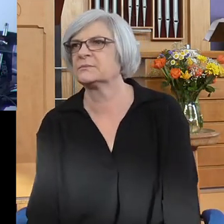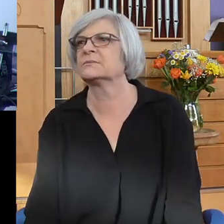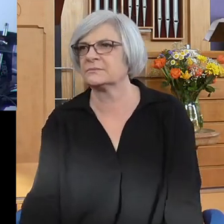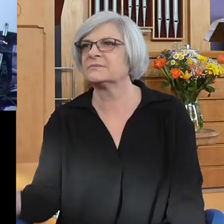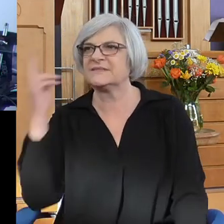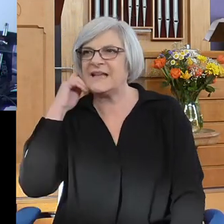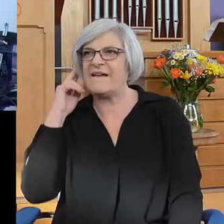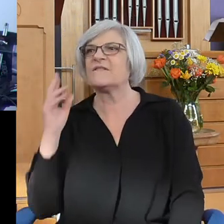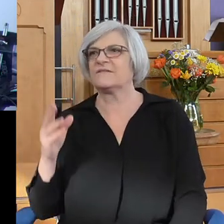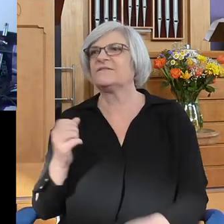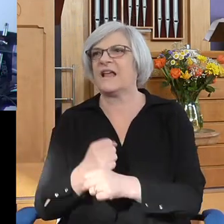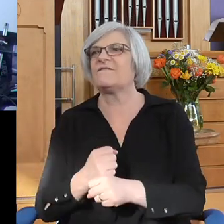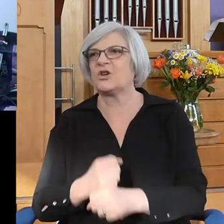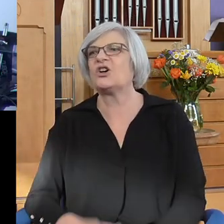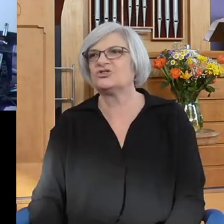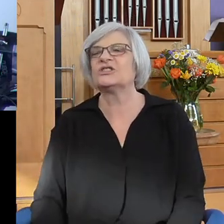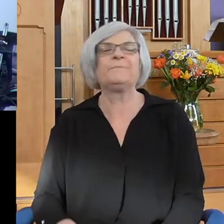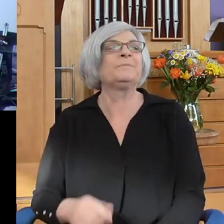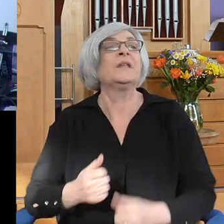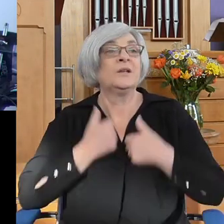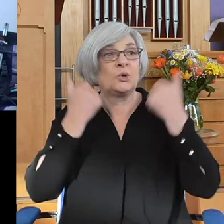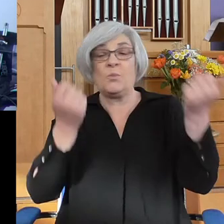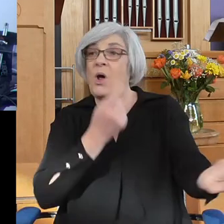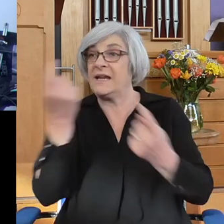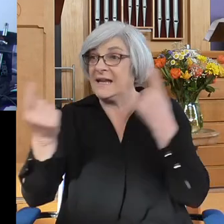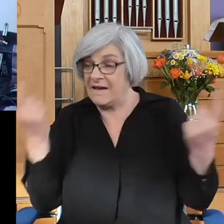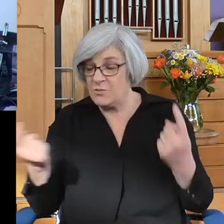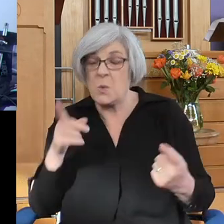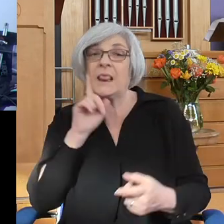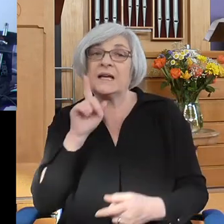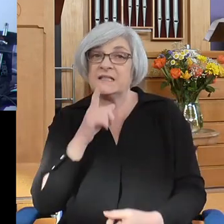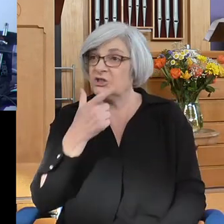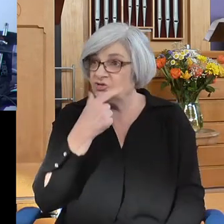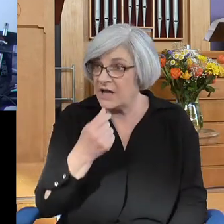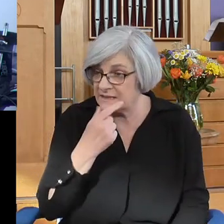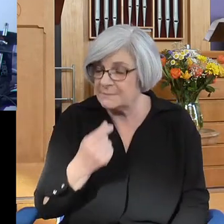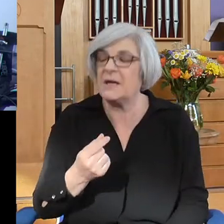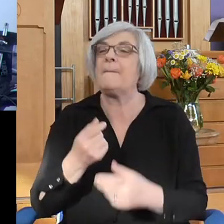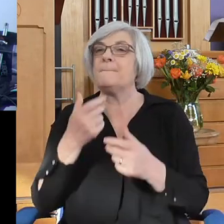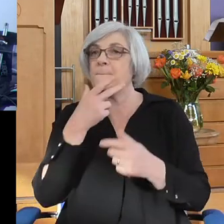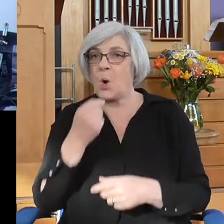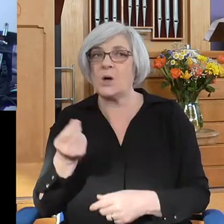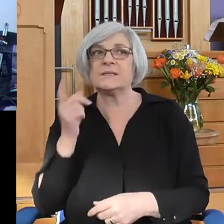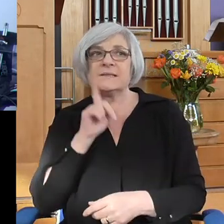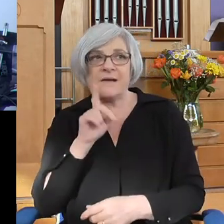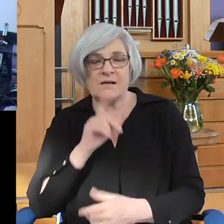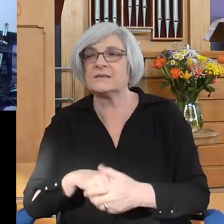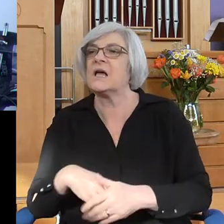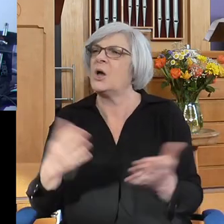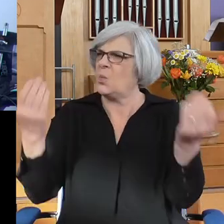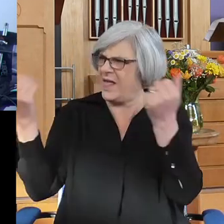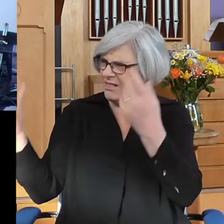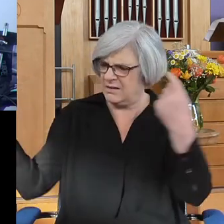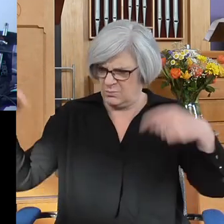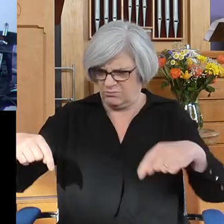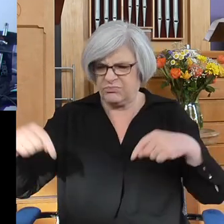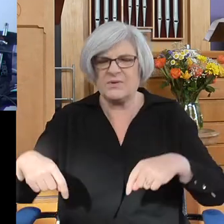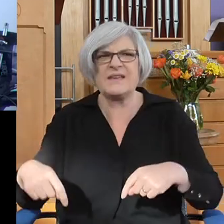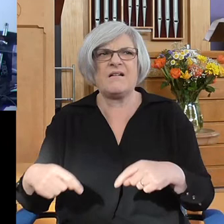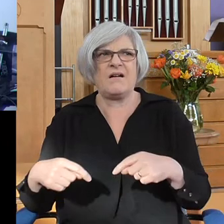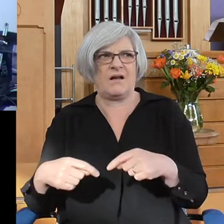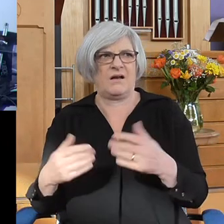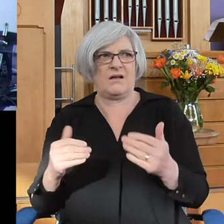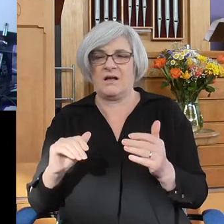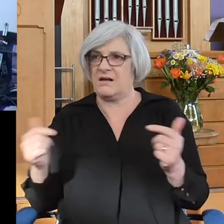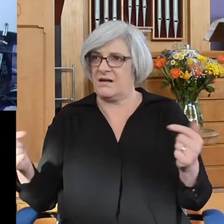Good morning, ladies and gentlemen, boys and girls. Welcome, whether you're here with us in person, whether you're